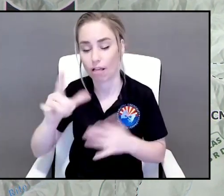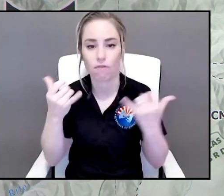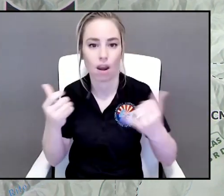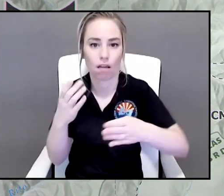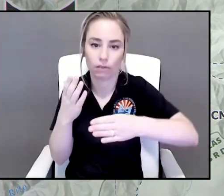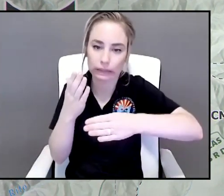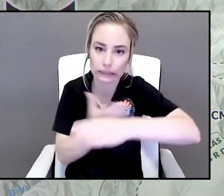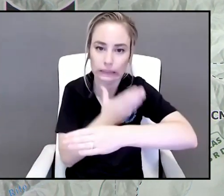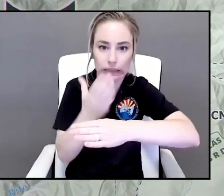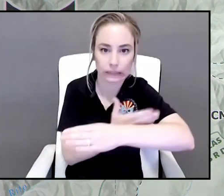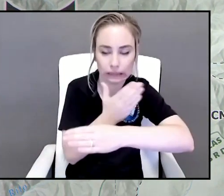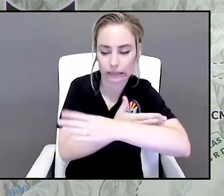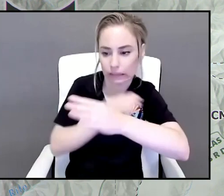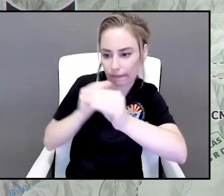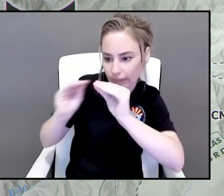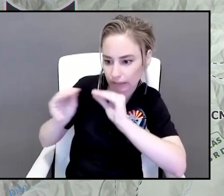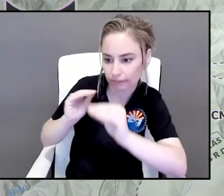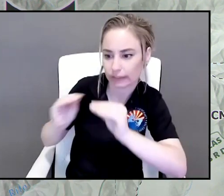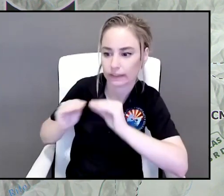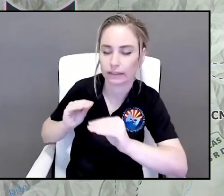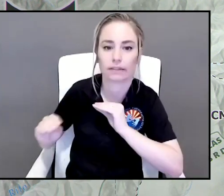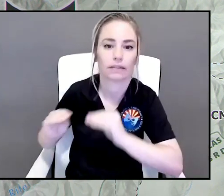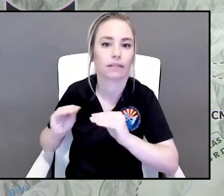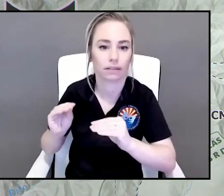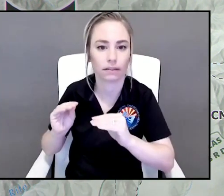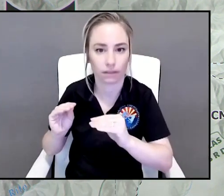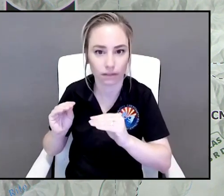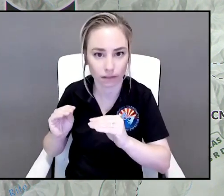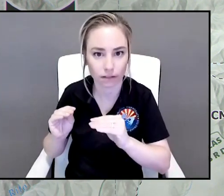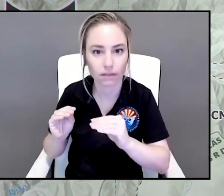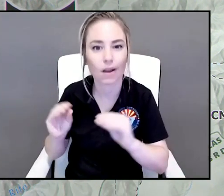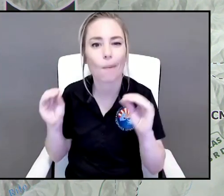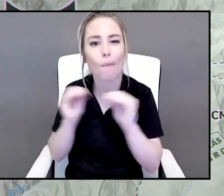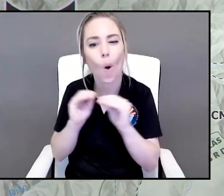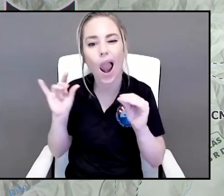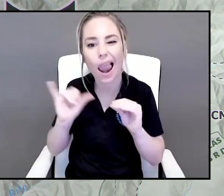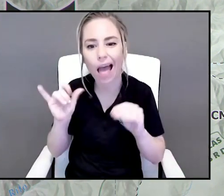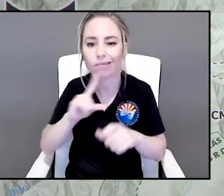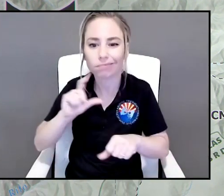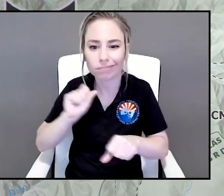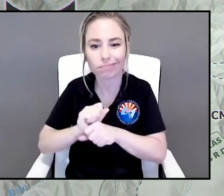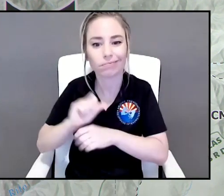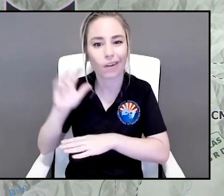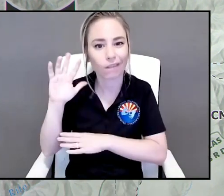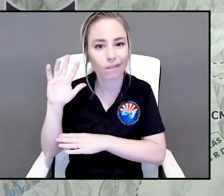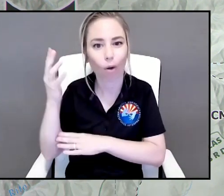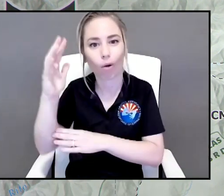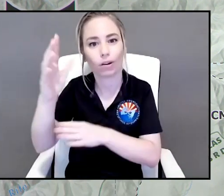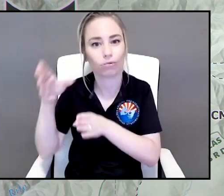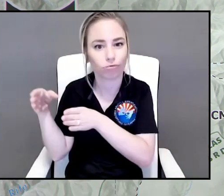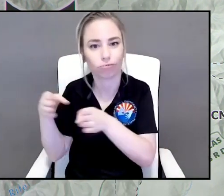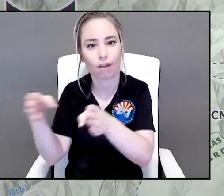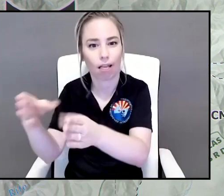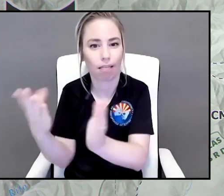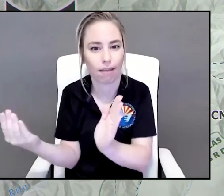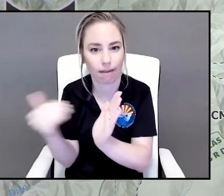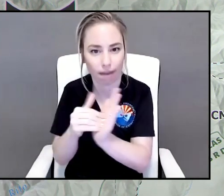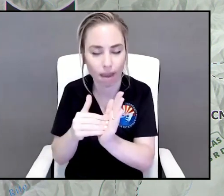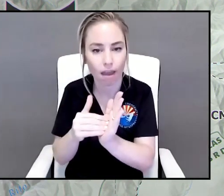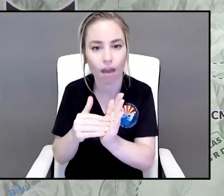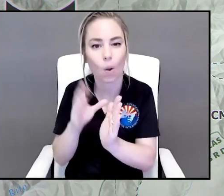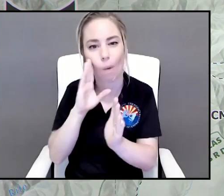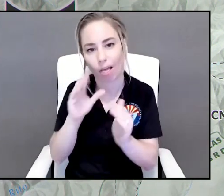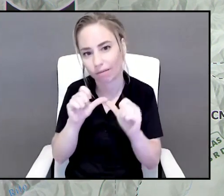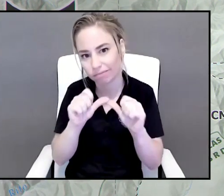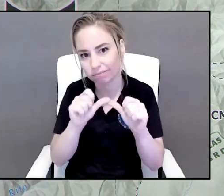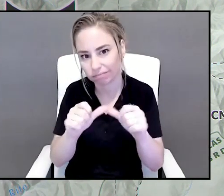make that more into a wilderness trail. So they'll be continuing to work on that for the next several days. They made good progress so